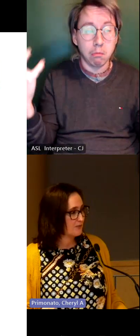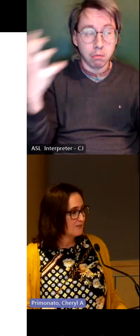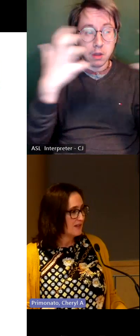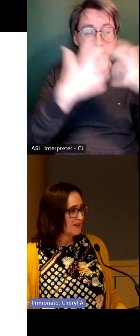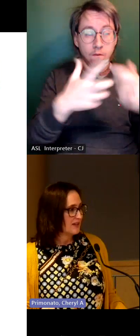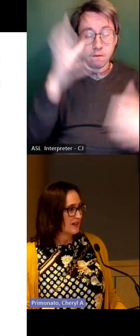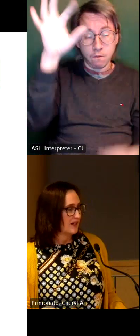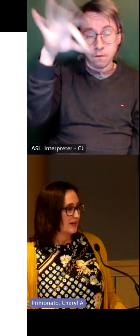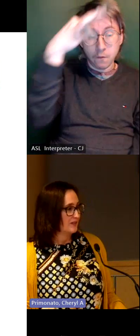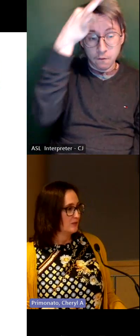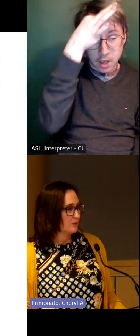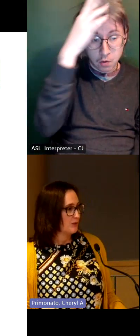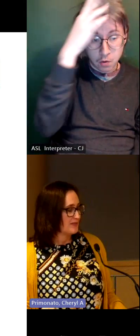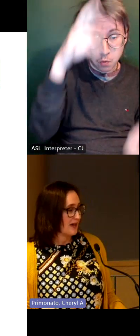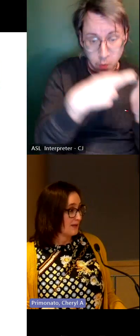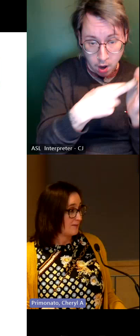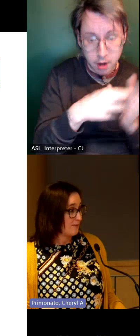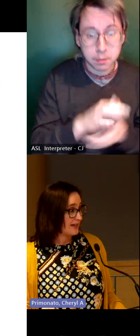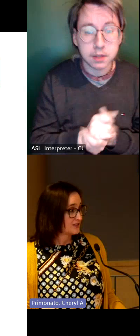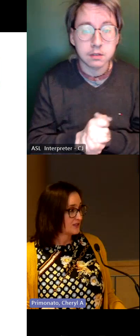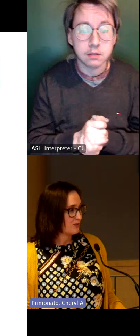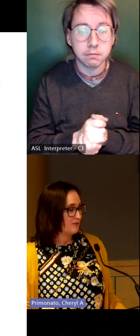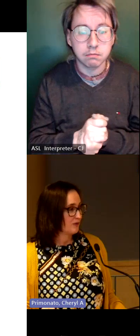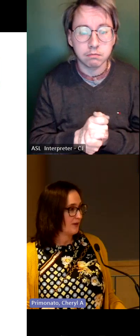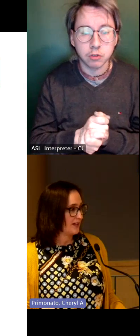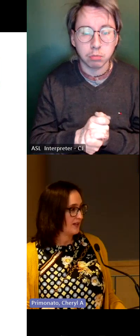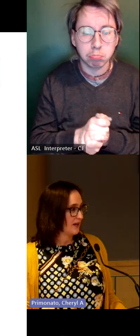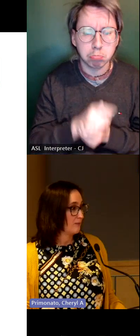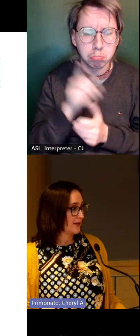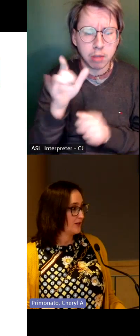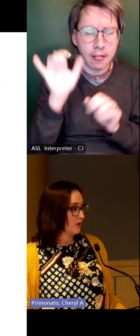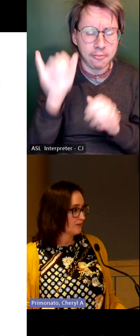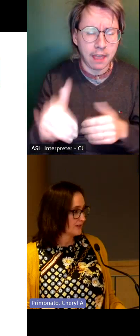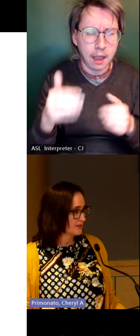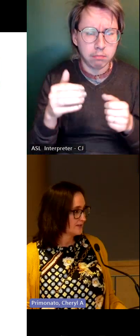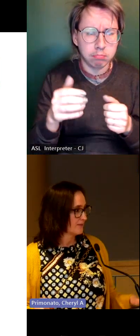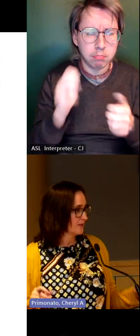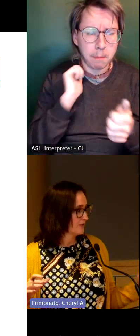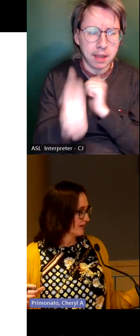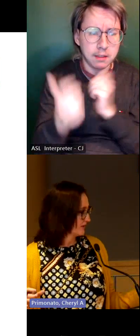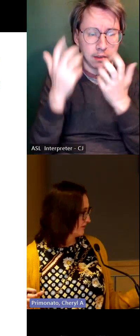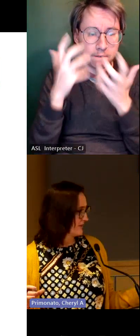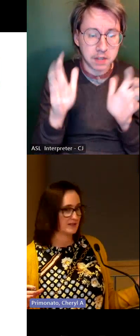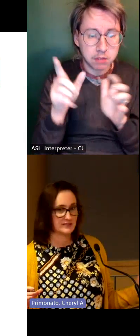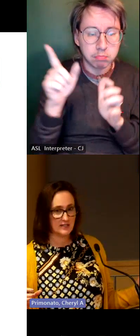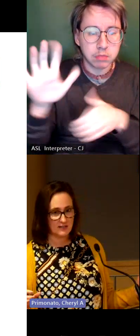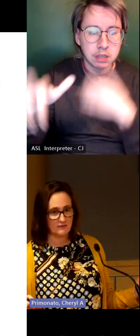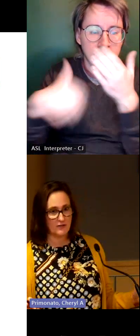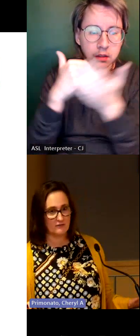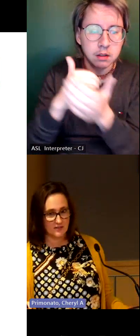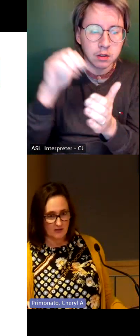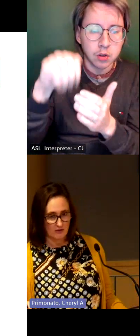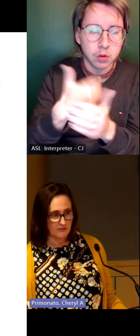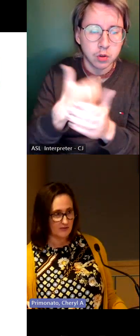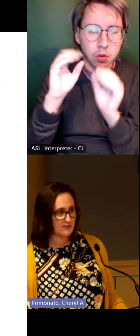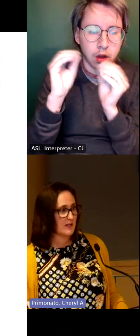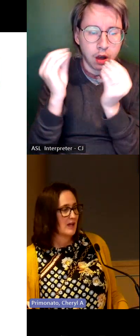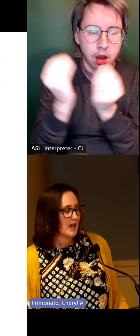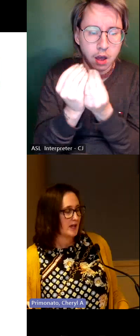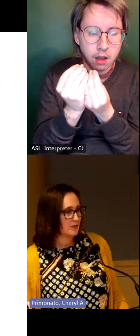Pennsylvania. So with that being passed, we've created a brand new office, the director of that state safety